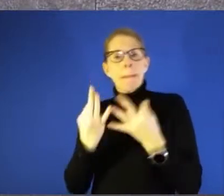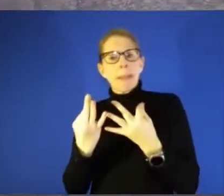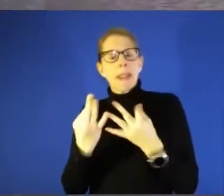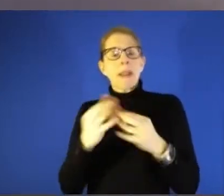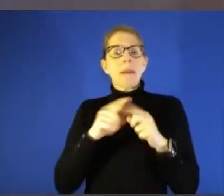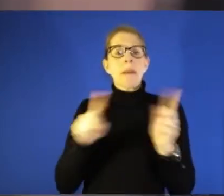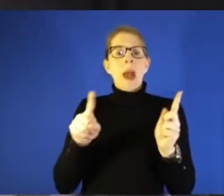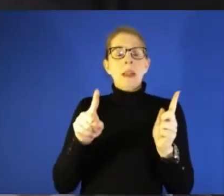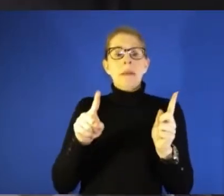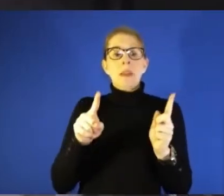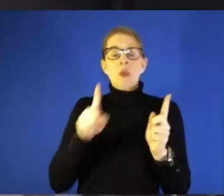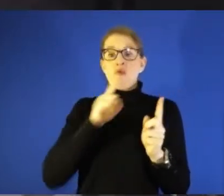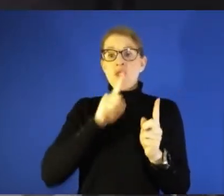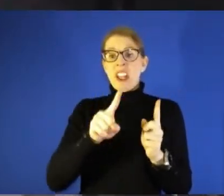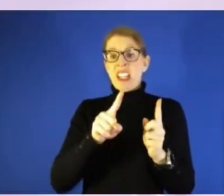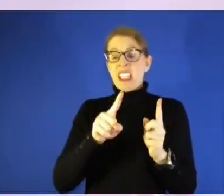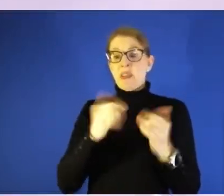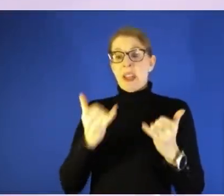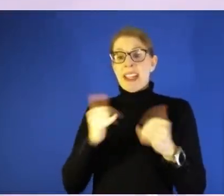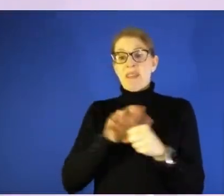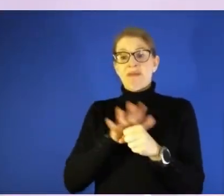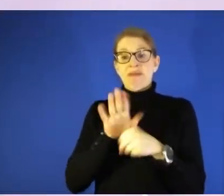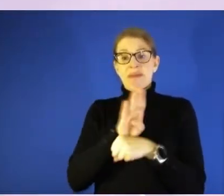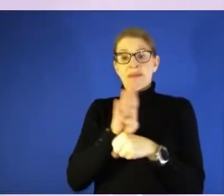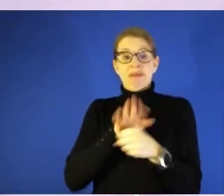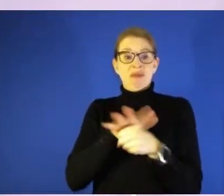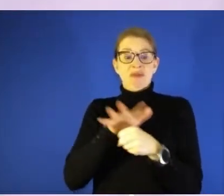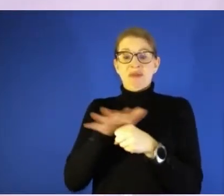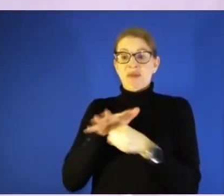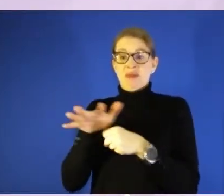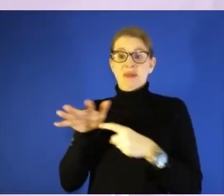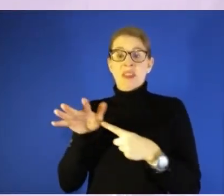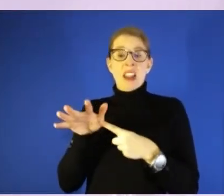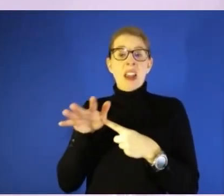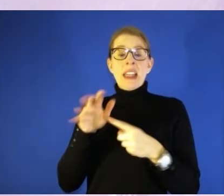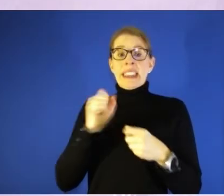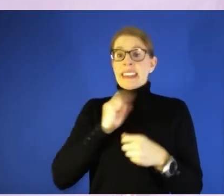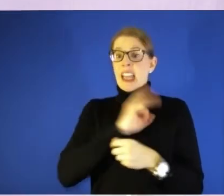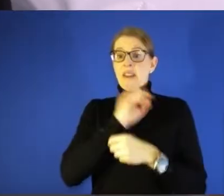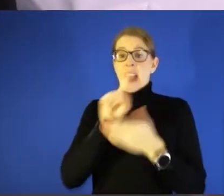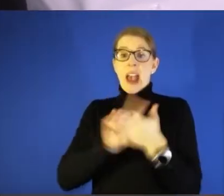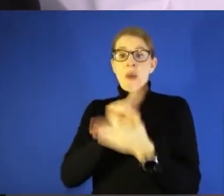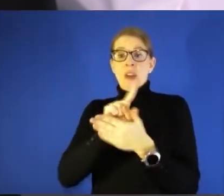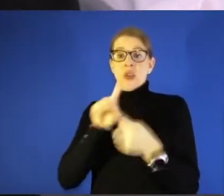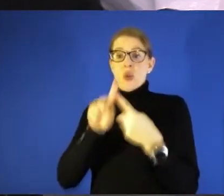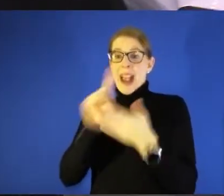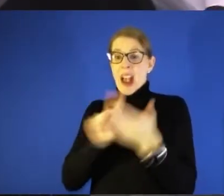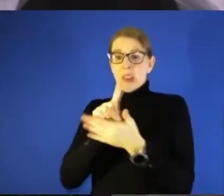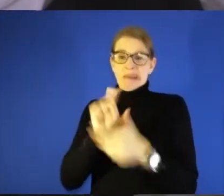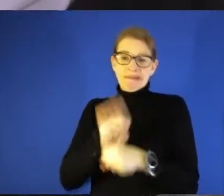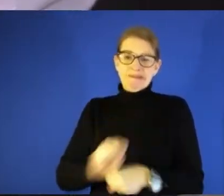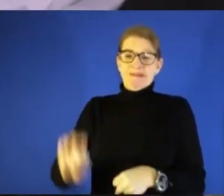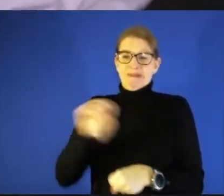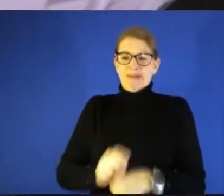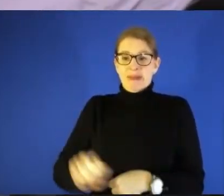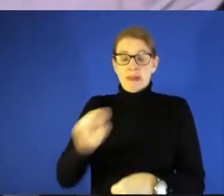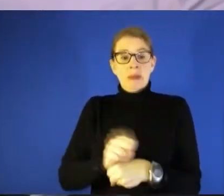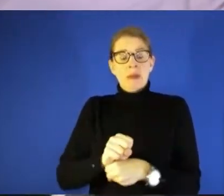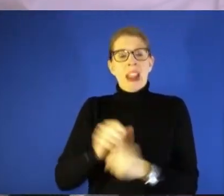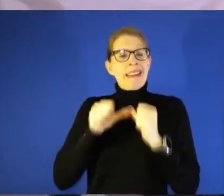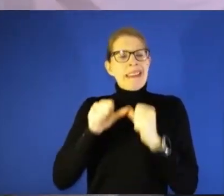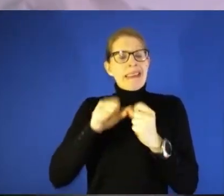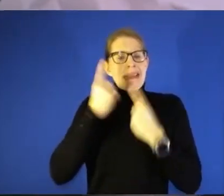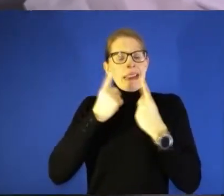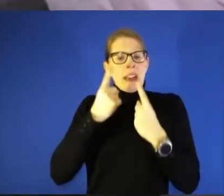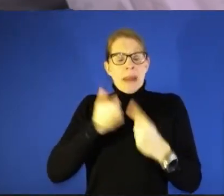capacity is the issue. Staff work hour to hour, just like other busy areas of the hospital. And I just kept thinking to